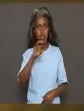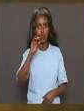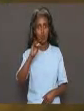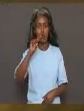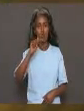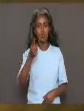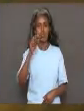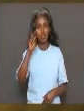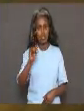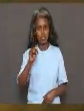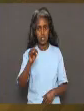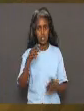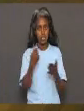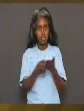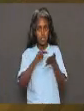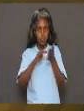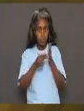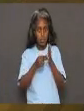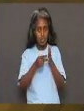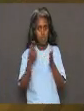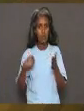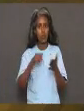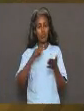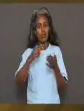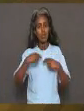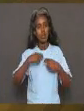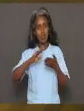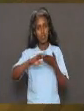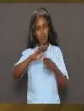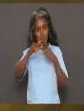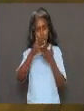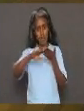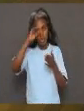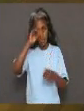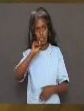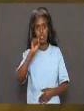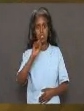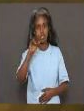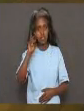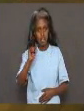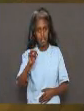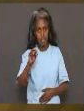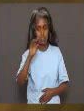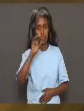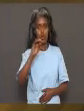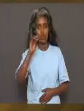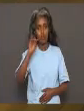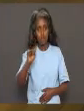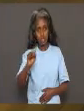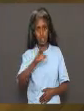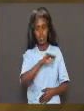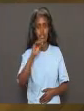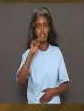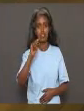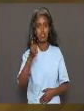That means what you have all learned about sines, cosines, and